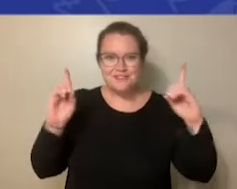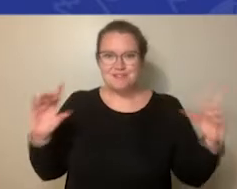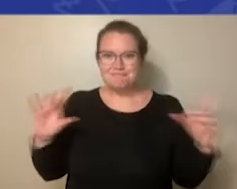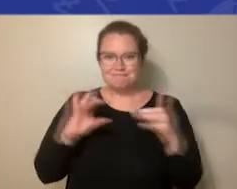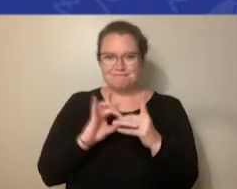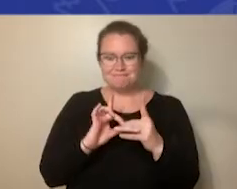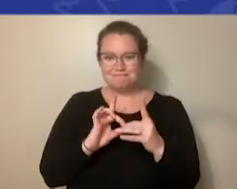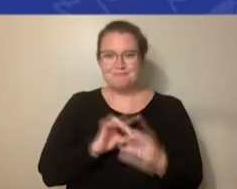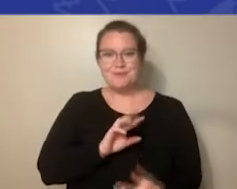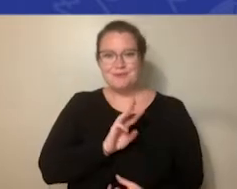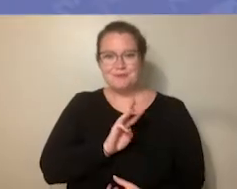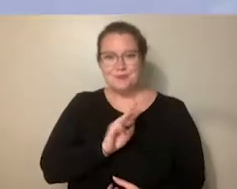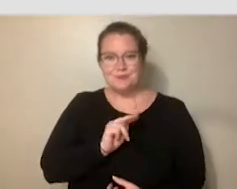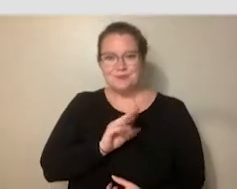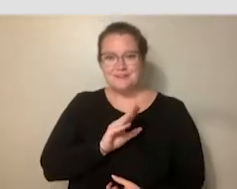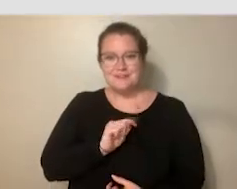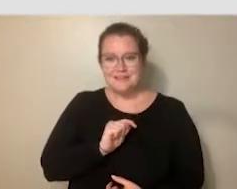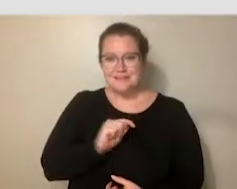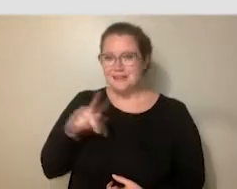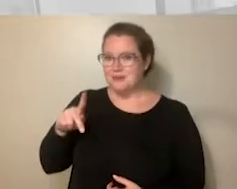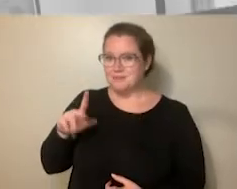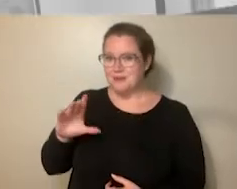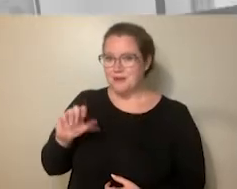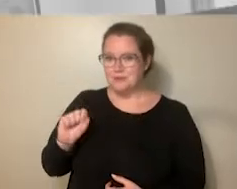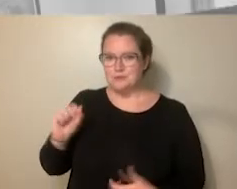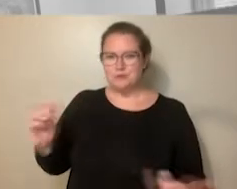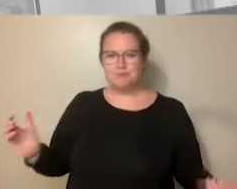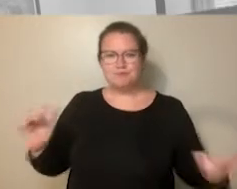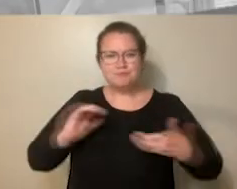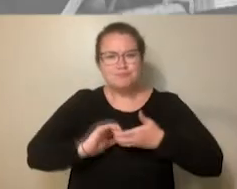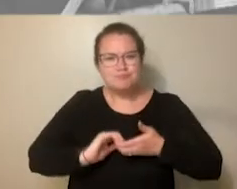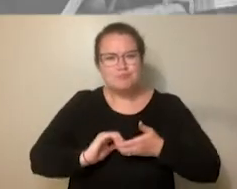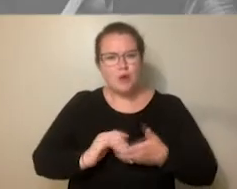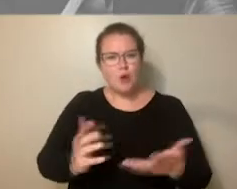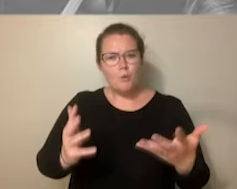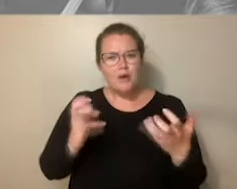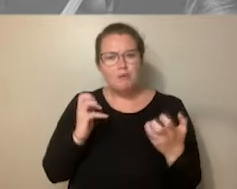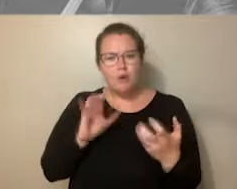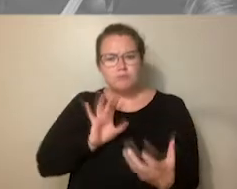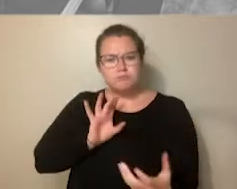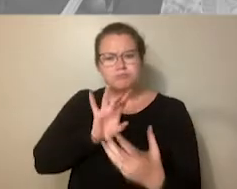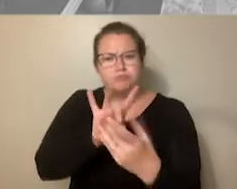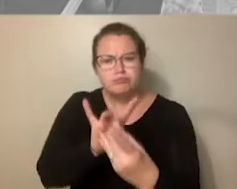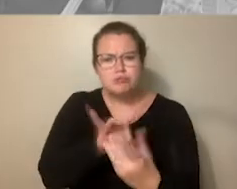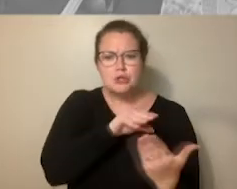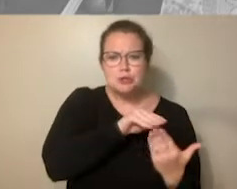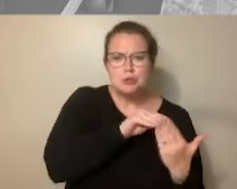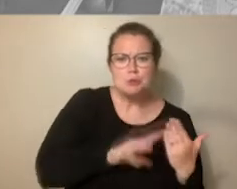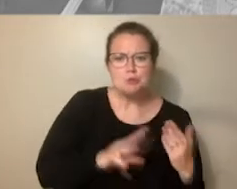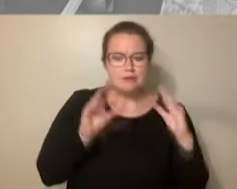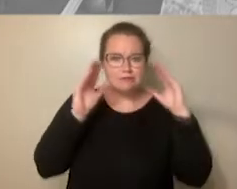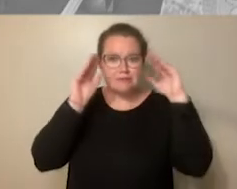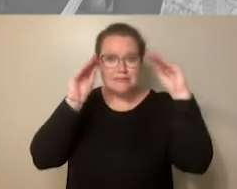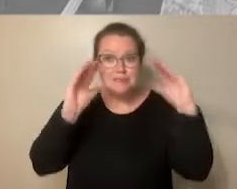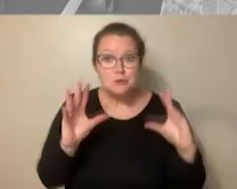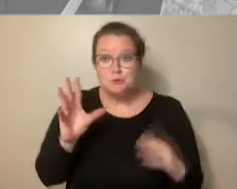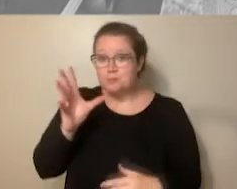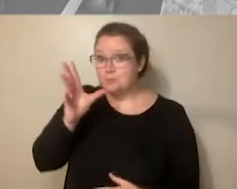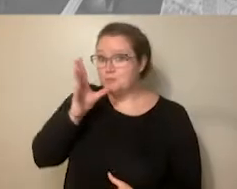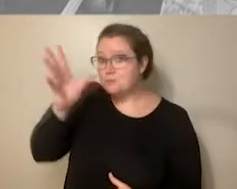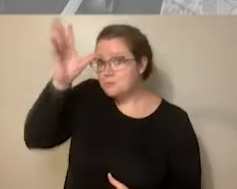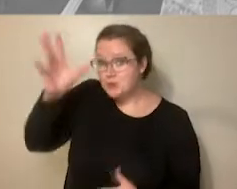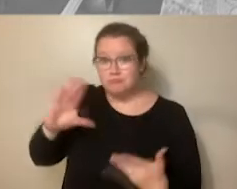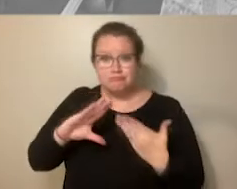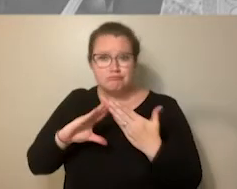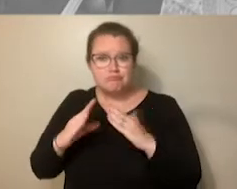a partnership with WNCT and Pitt County Schools. We're here to connect and reconnect with students, teachers, parents, and community during